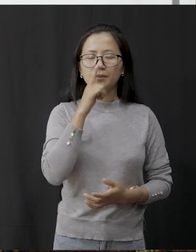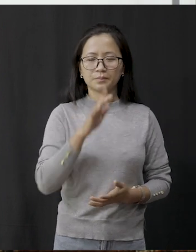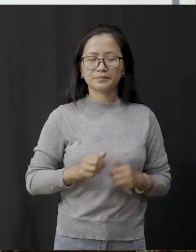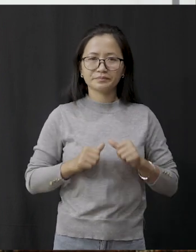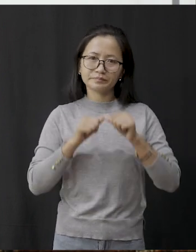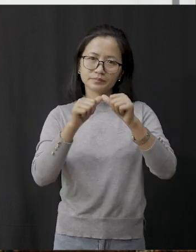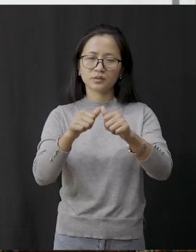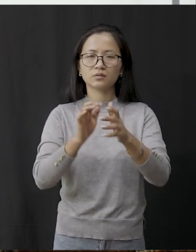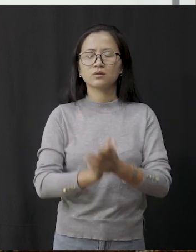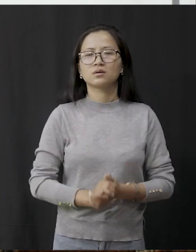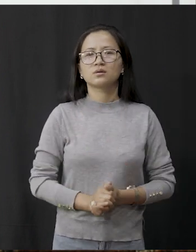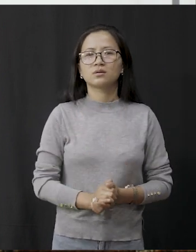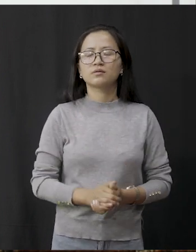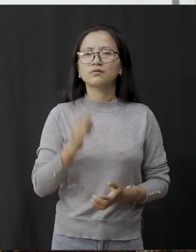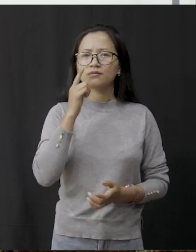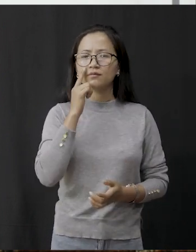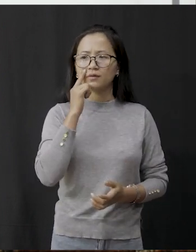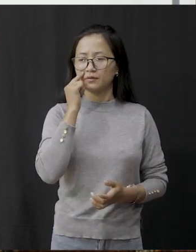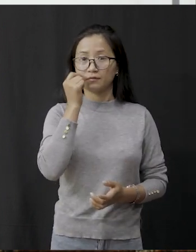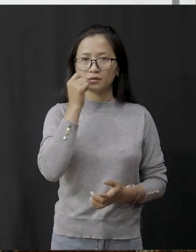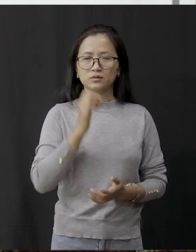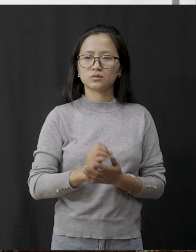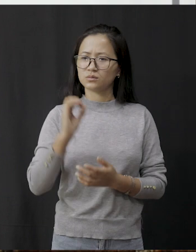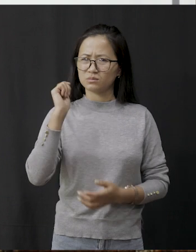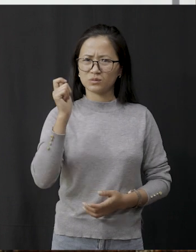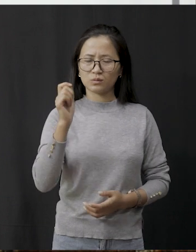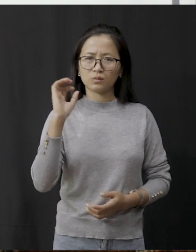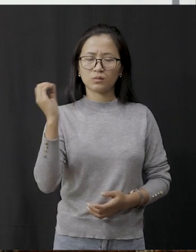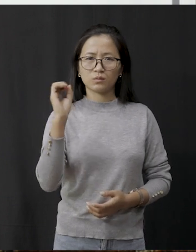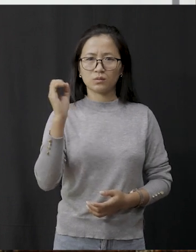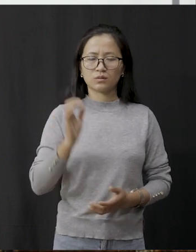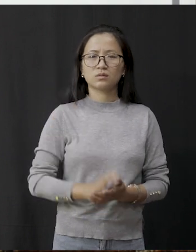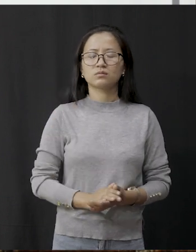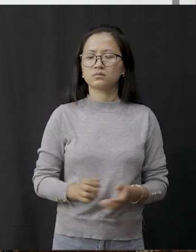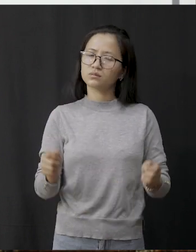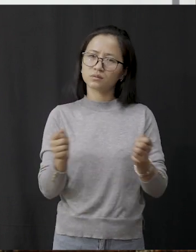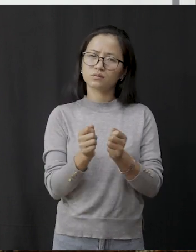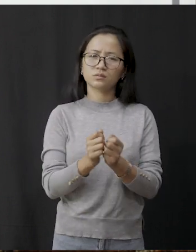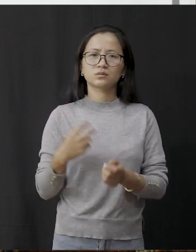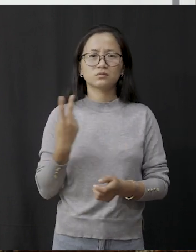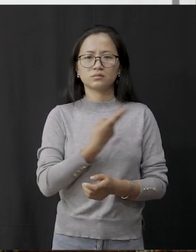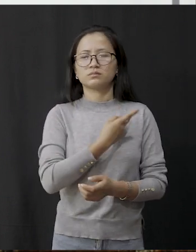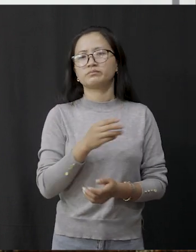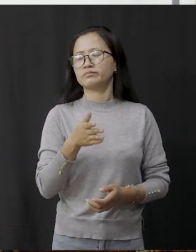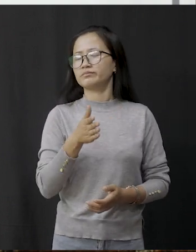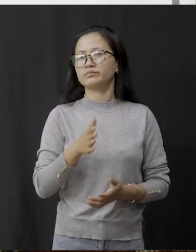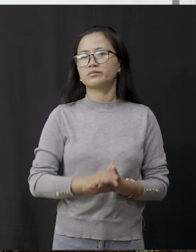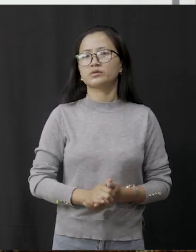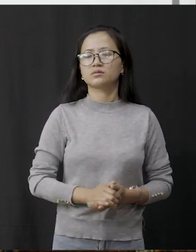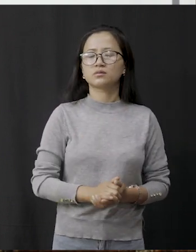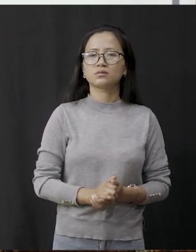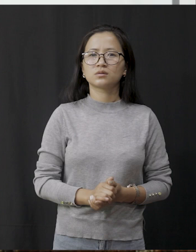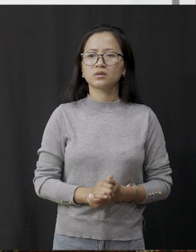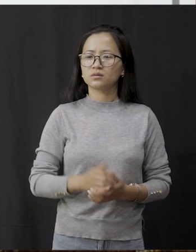replied that because of your father's occupation, he can't be with us during afternoon. Now he